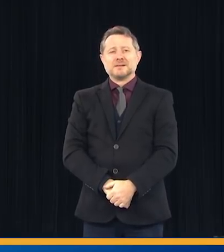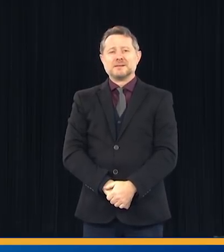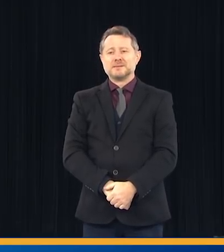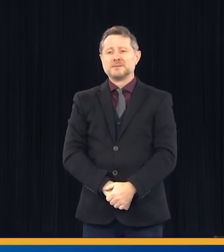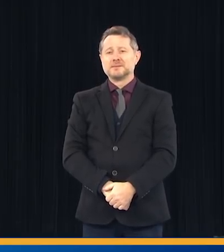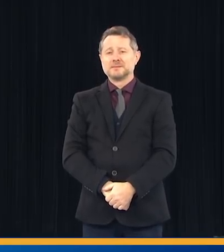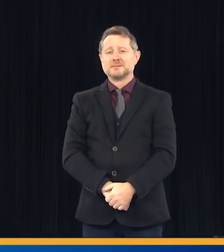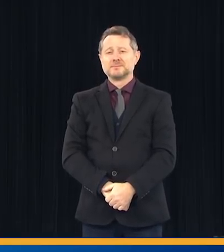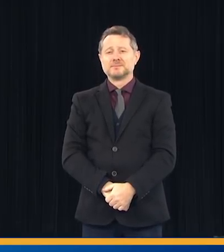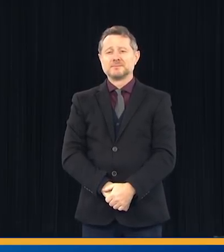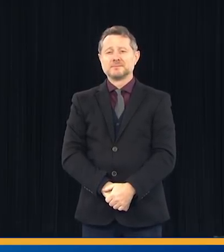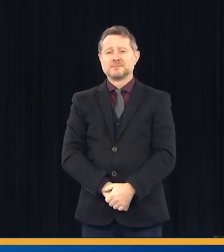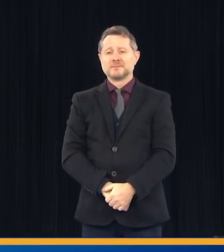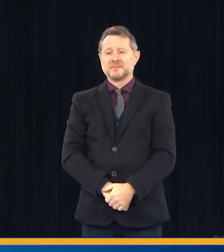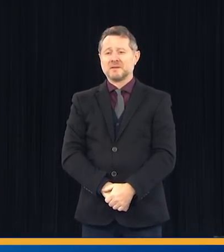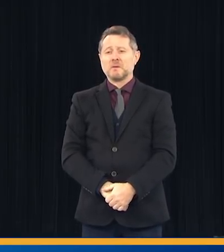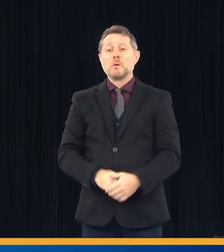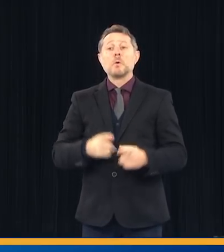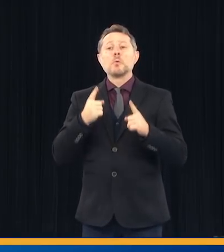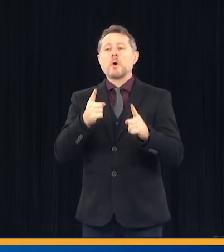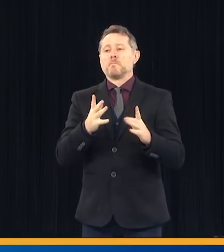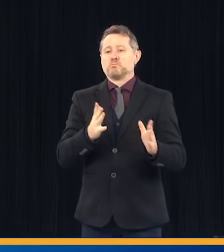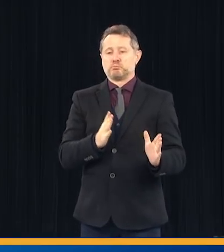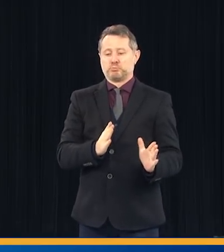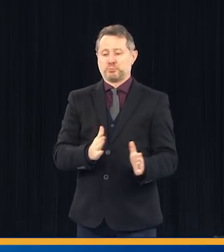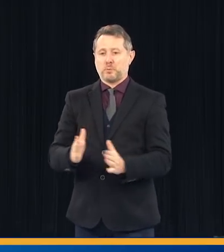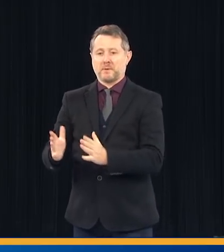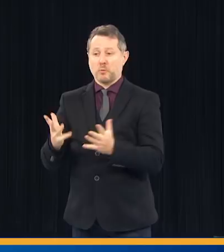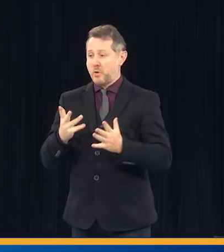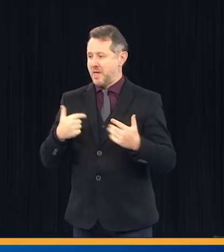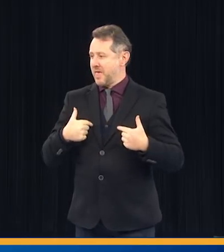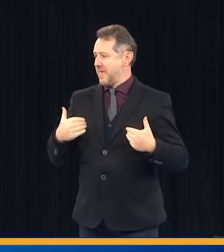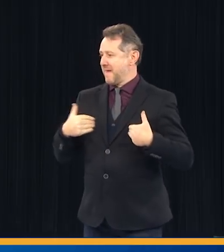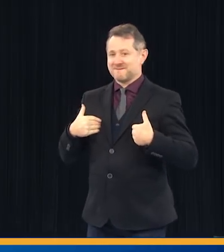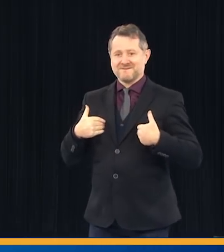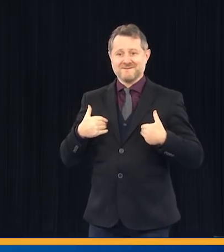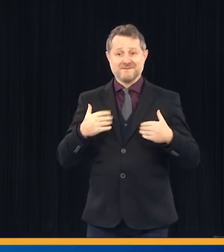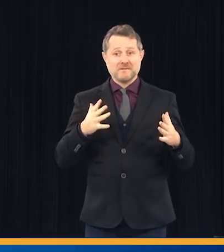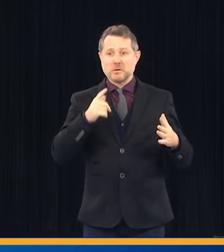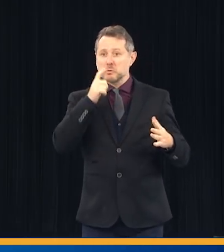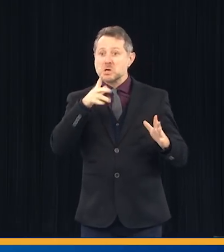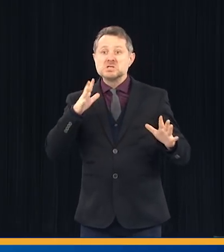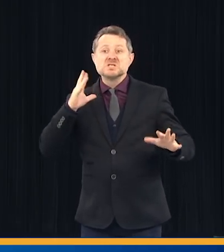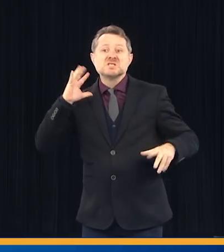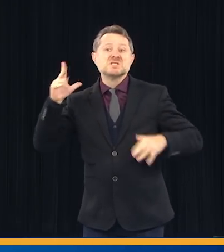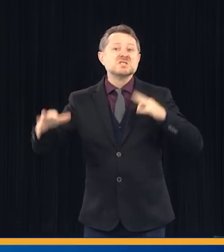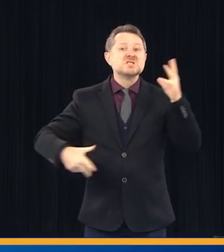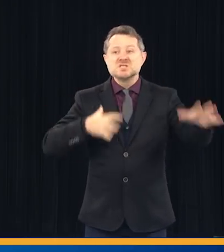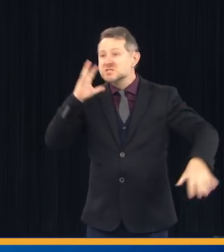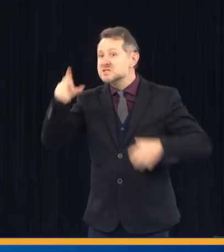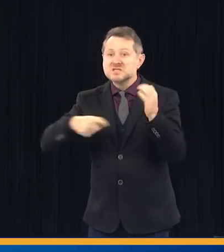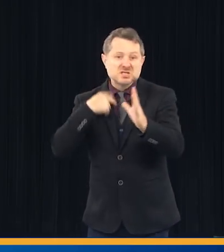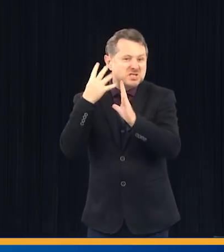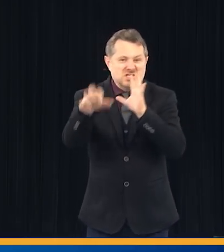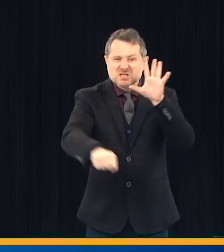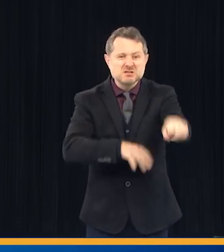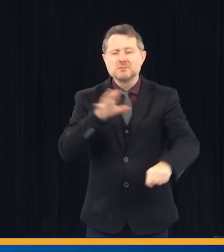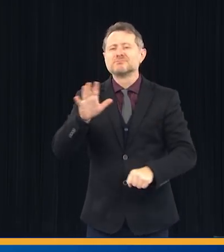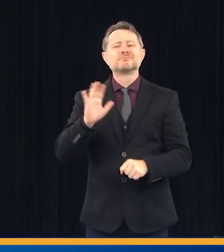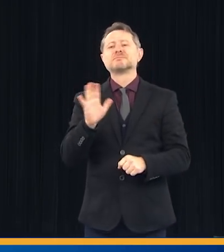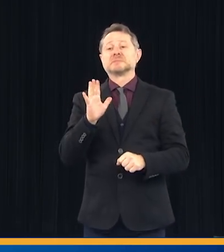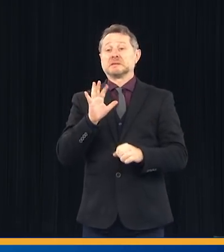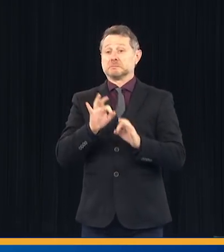need, which is true. When the bell goes off and you have to go to war, you